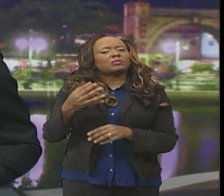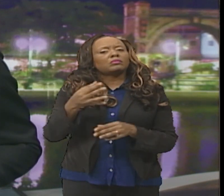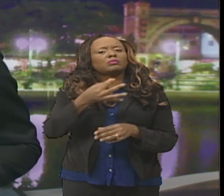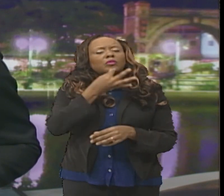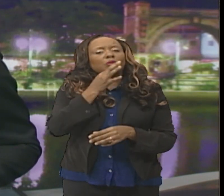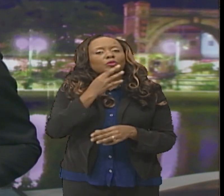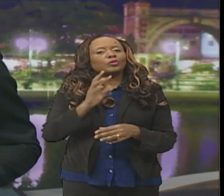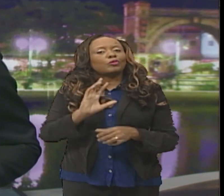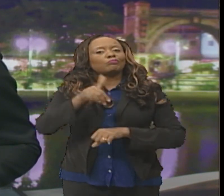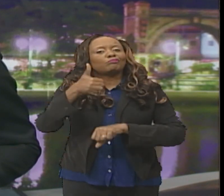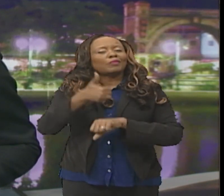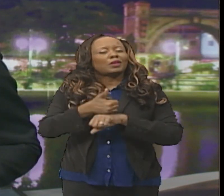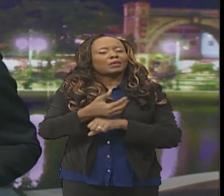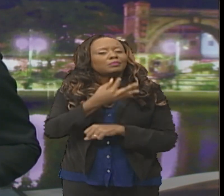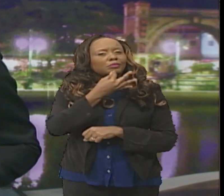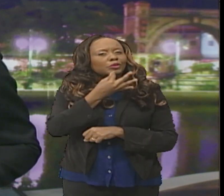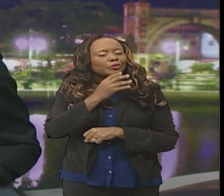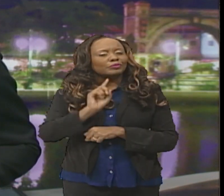a reality.